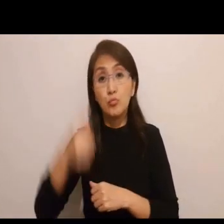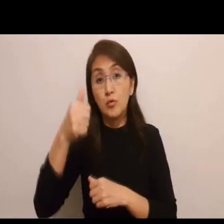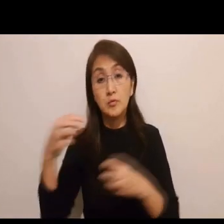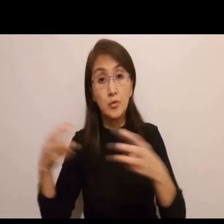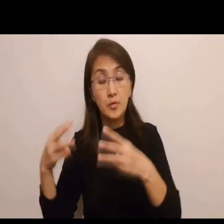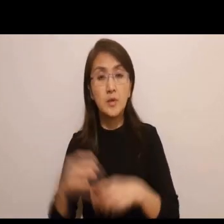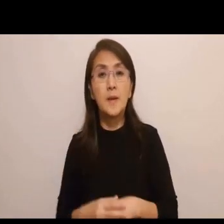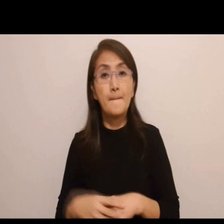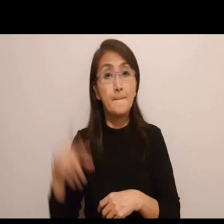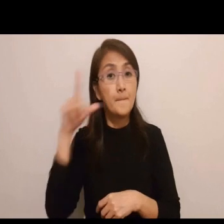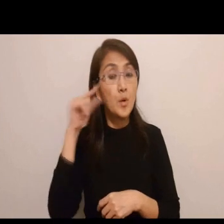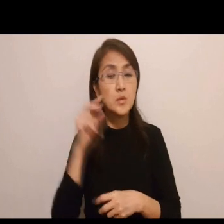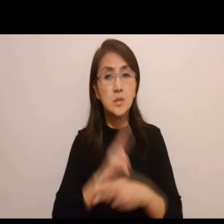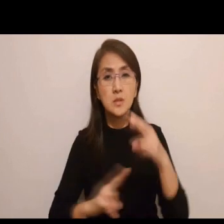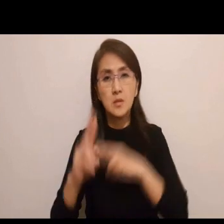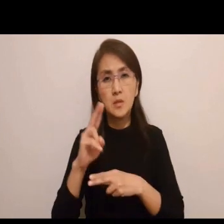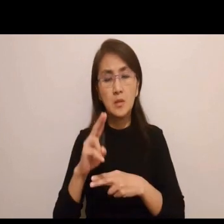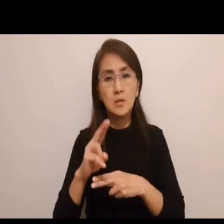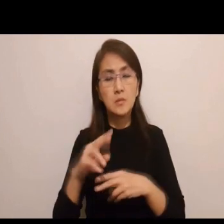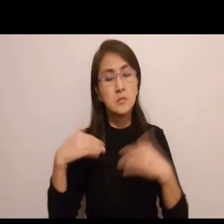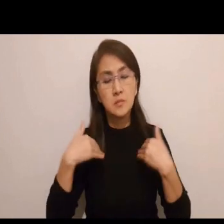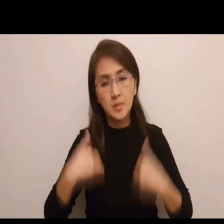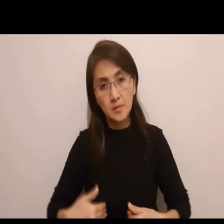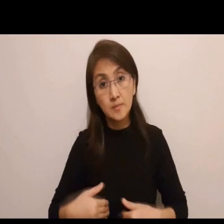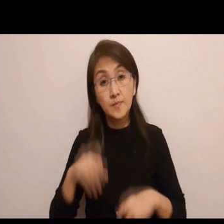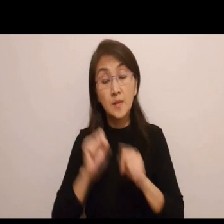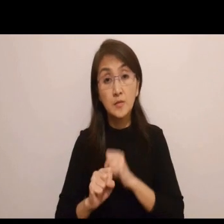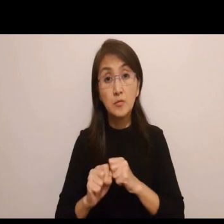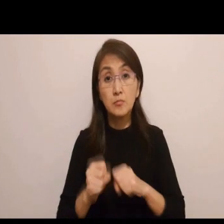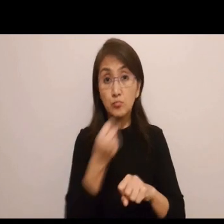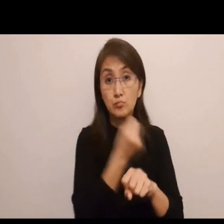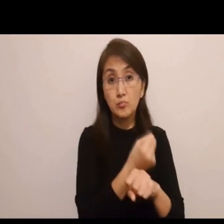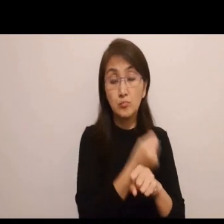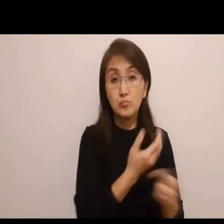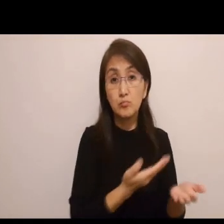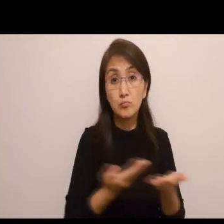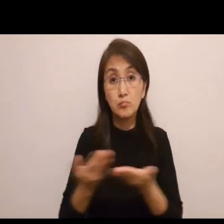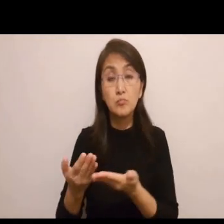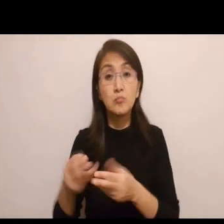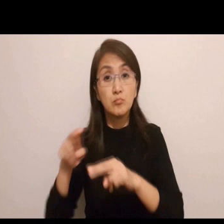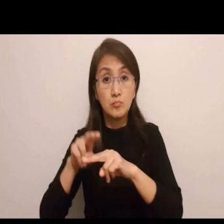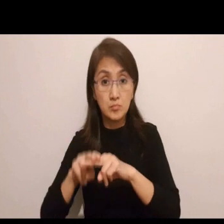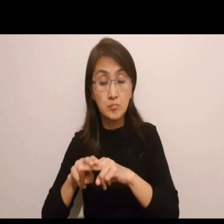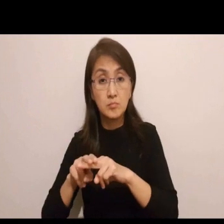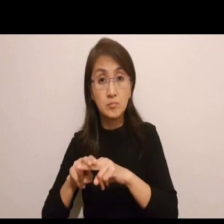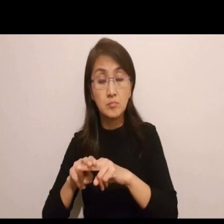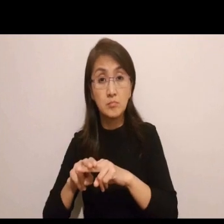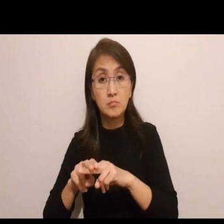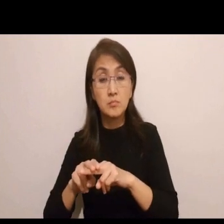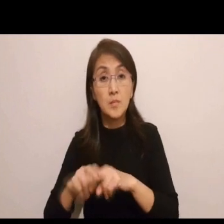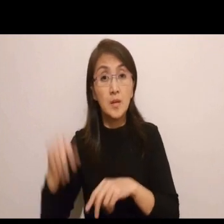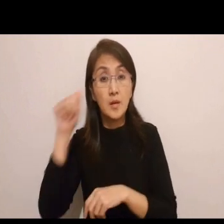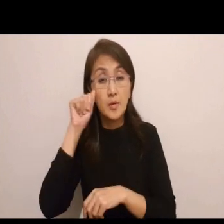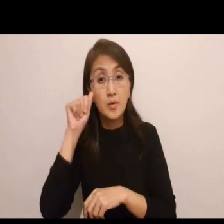the better of the fight. Moses' hands, however, grew tired, so they put a rock in place for him